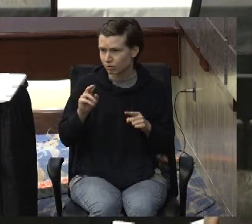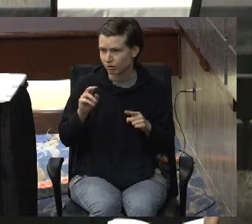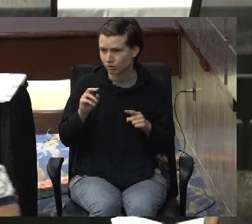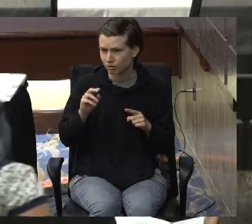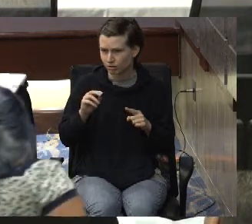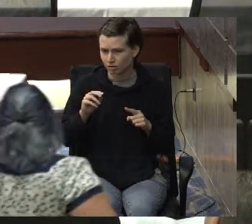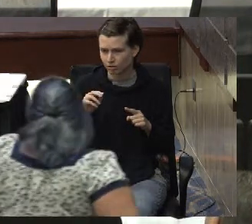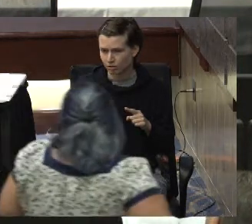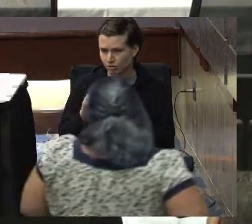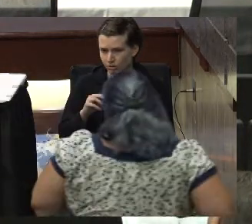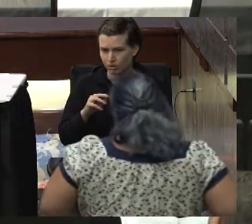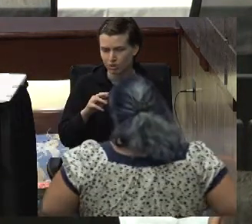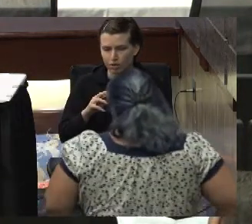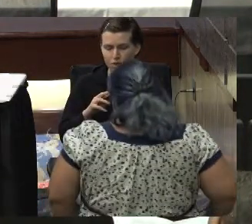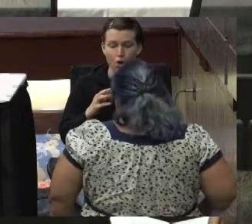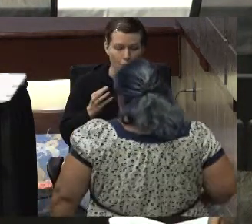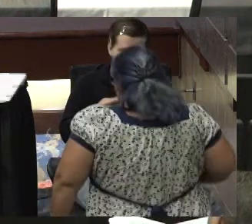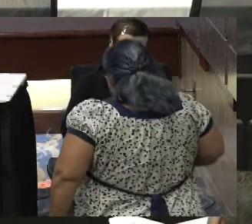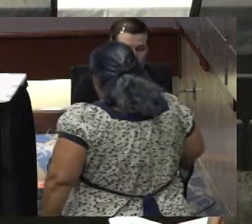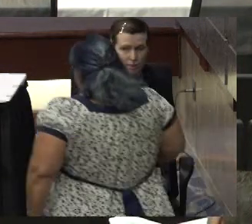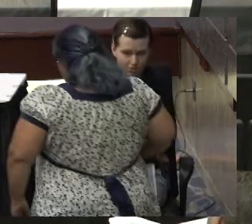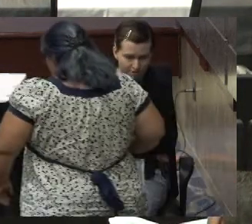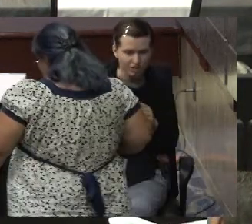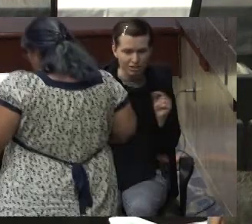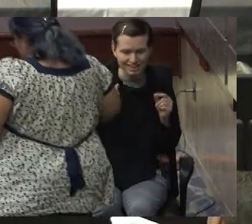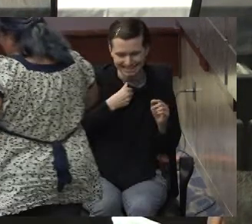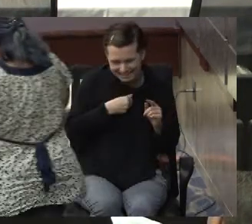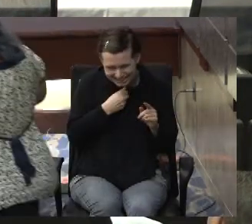Or a registration card, not a comment card, sorry.